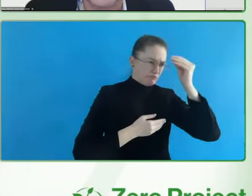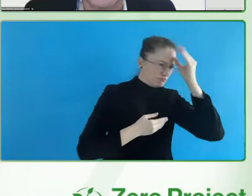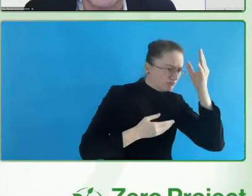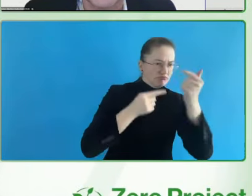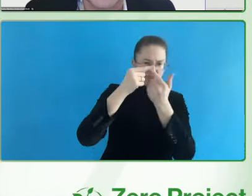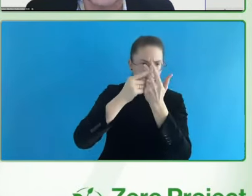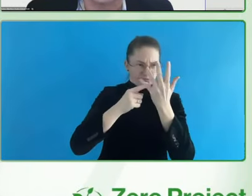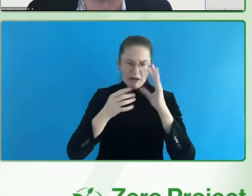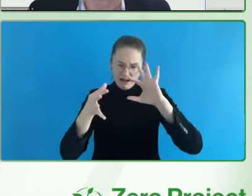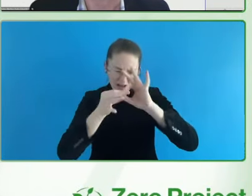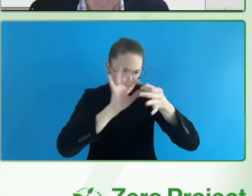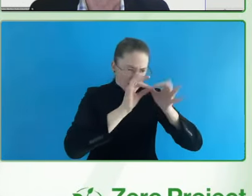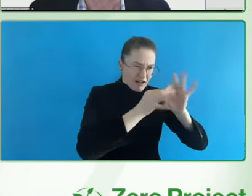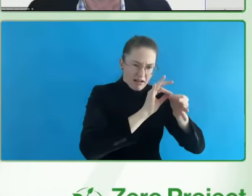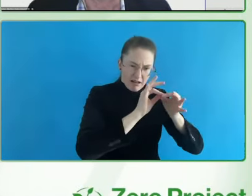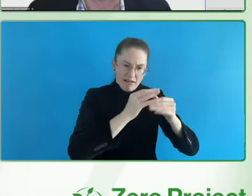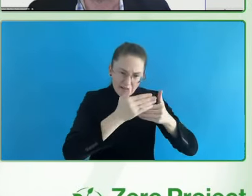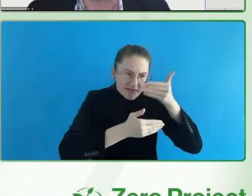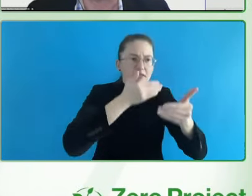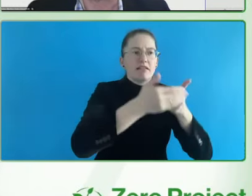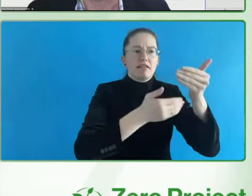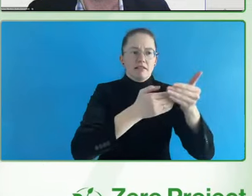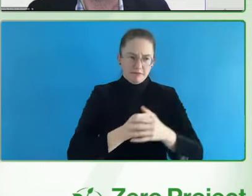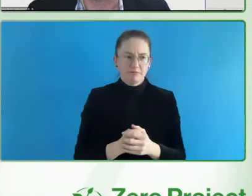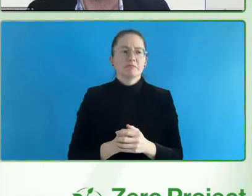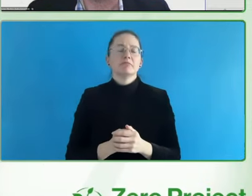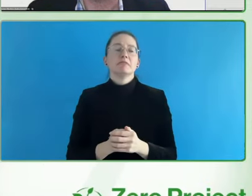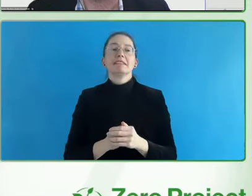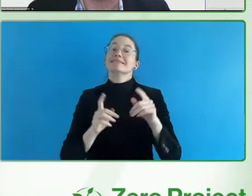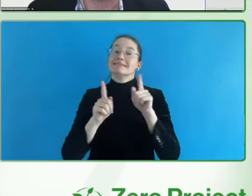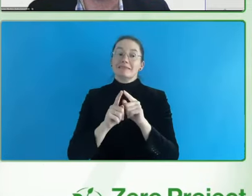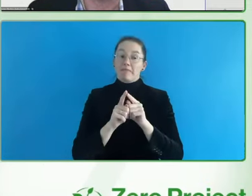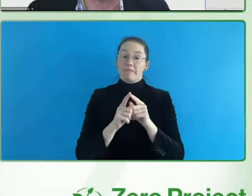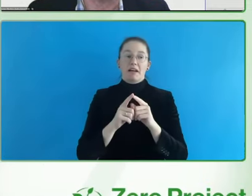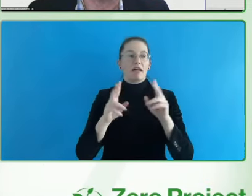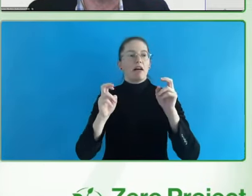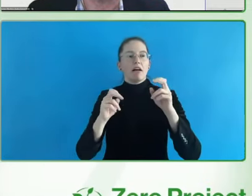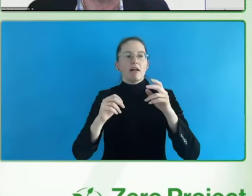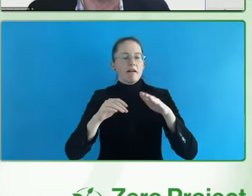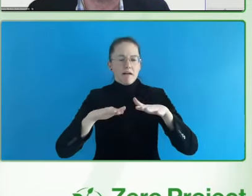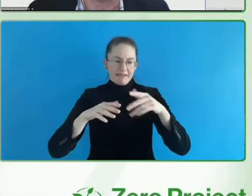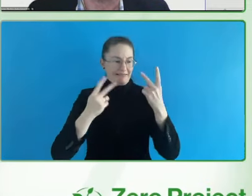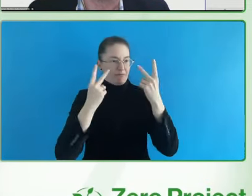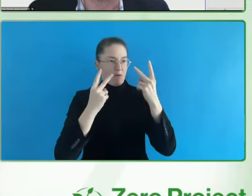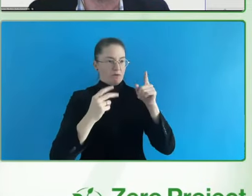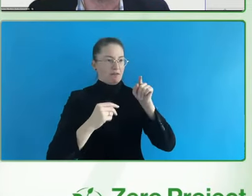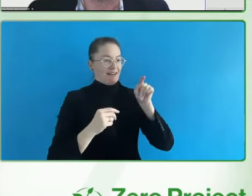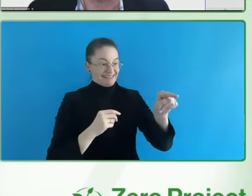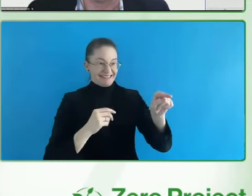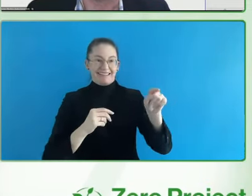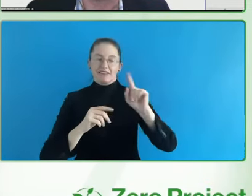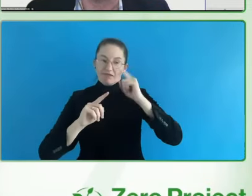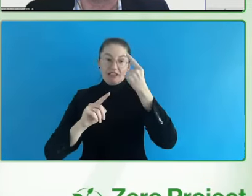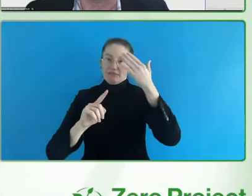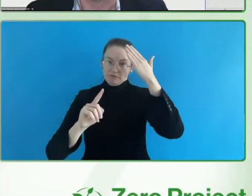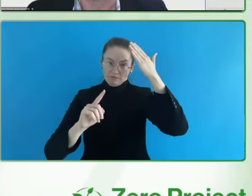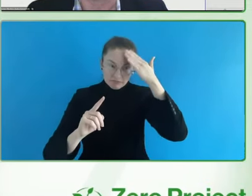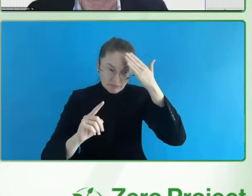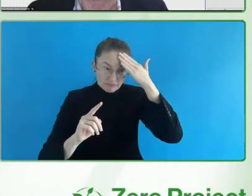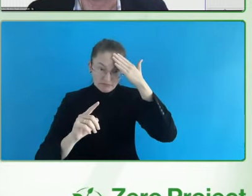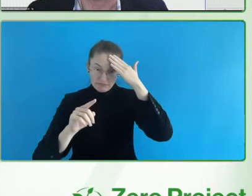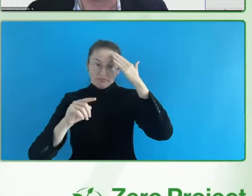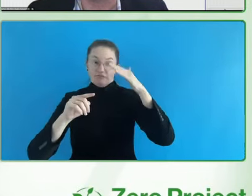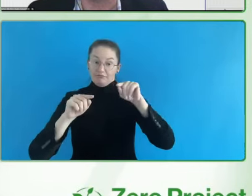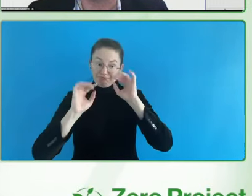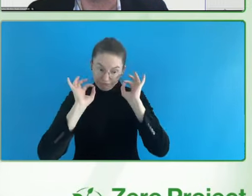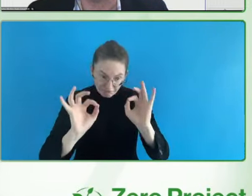and evaluation criteria is another of the great potentials of the new curriculum. This freedom allows the